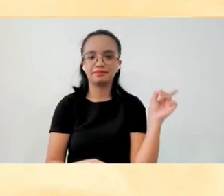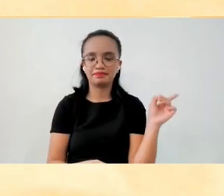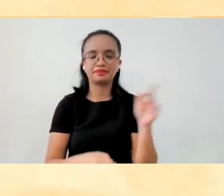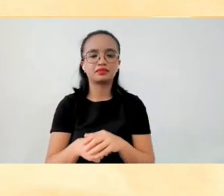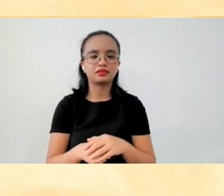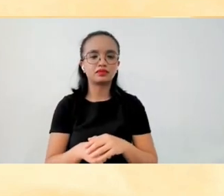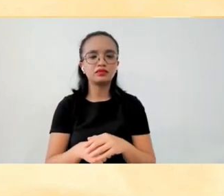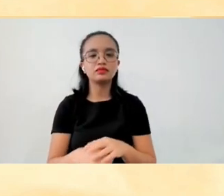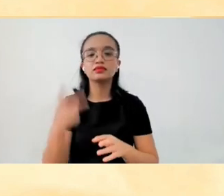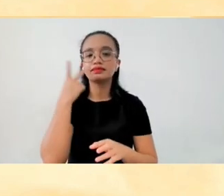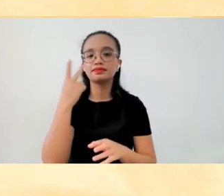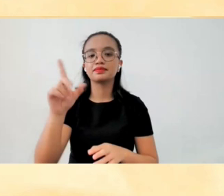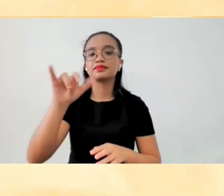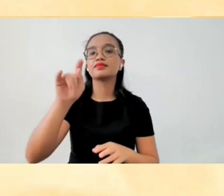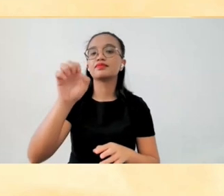look at literature, so